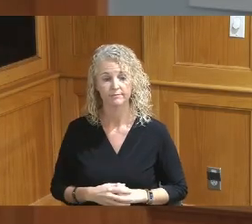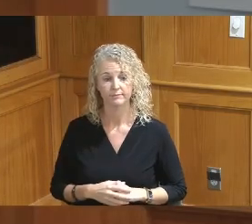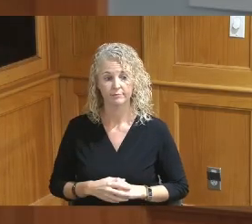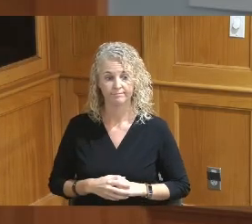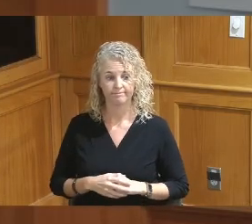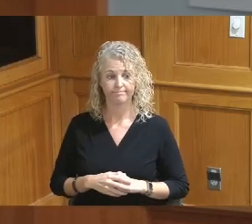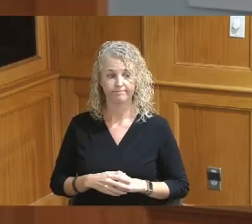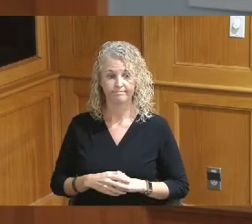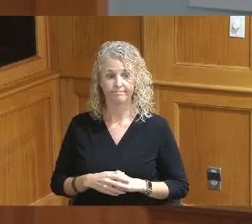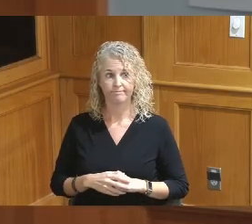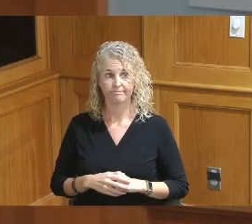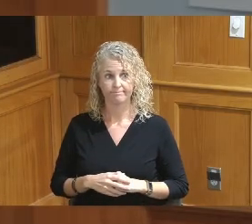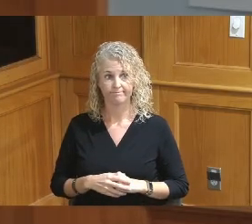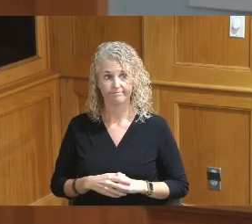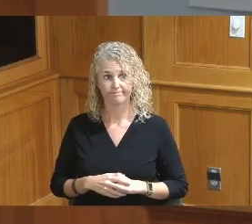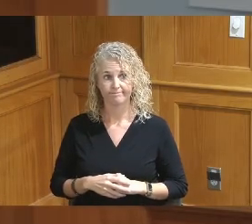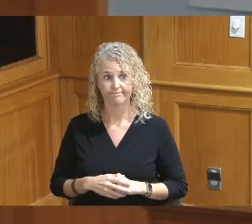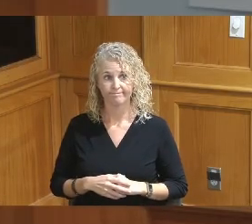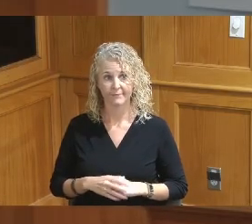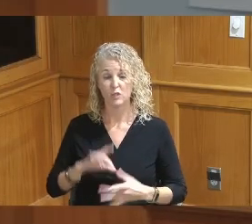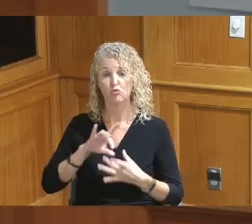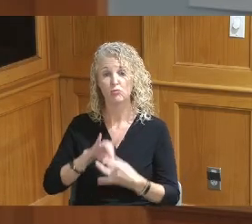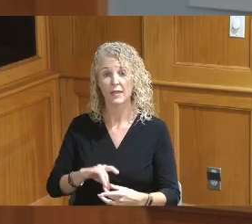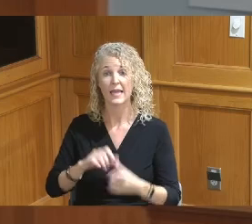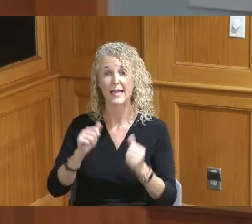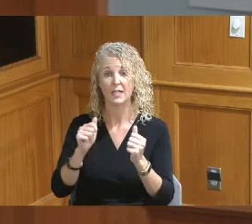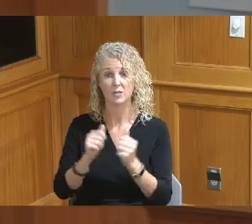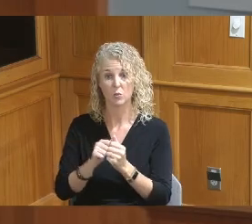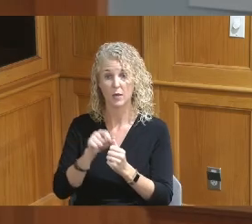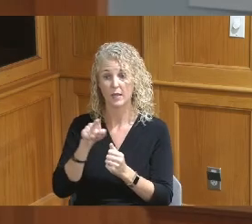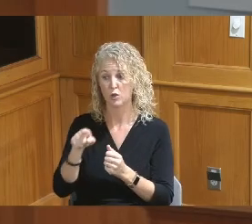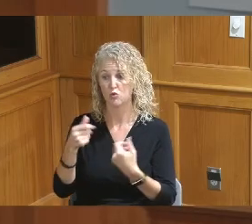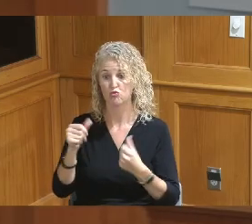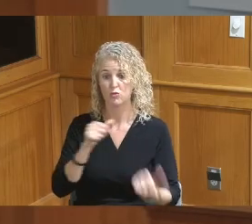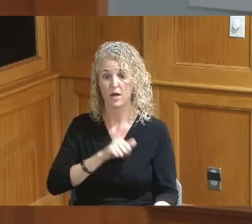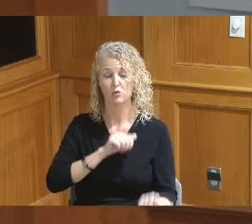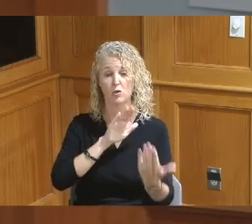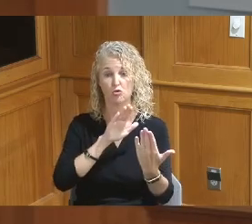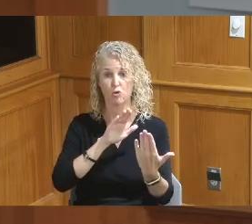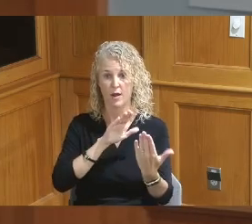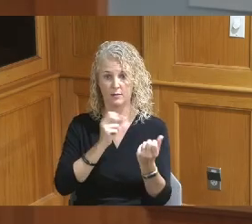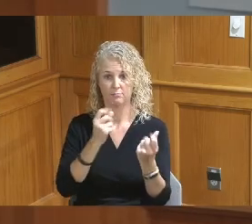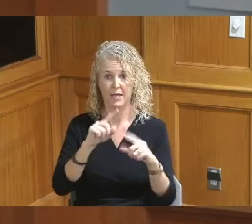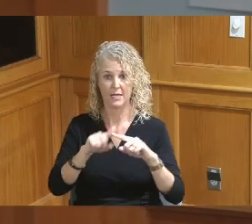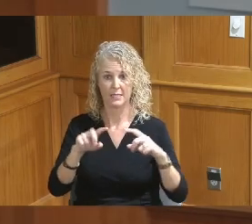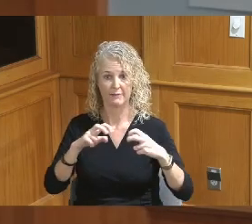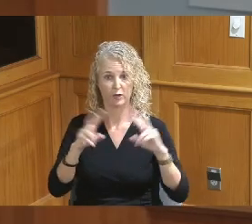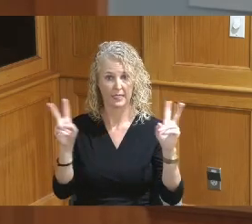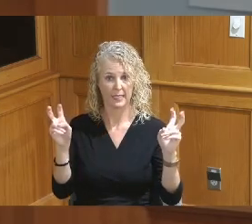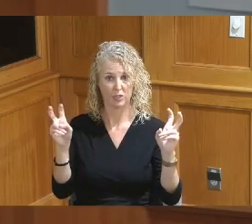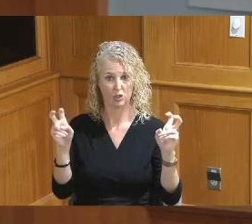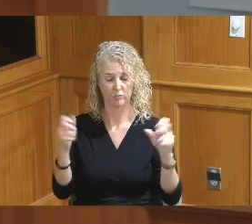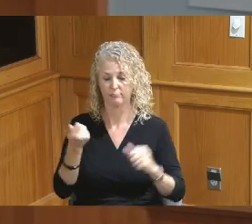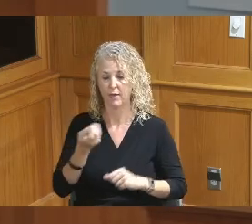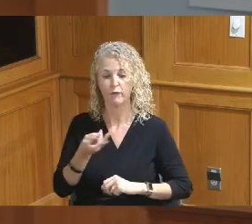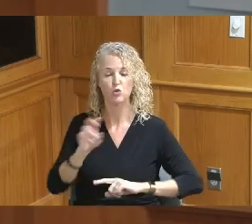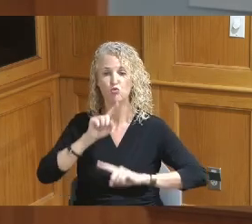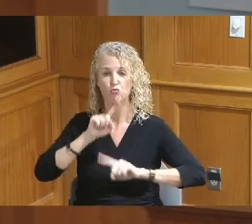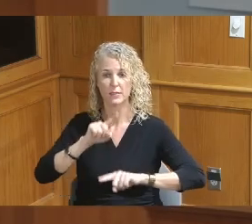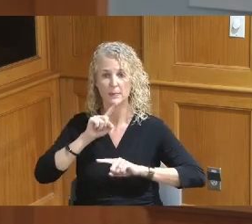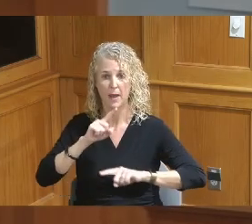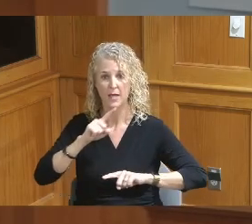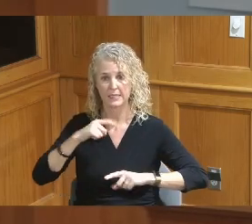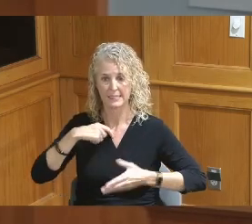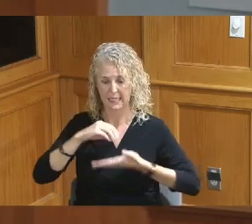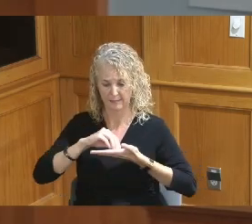of a piece with your big commitment to trying to solve and address these issues with partners. A couple things on some of the things you